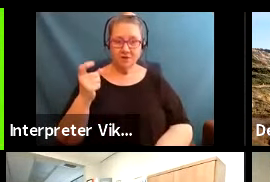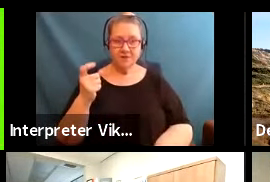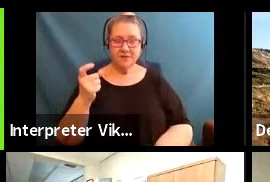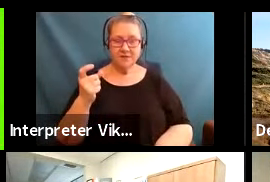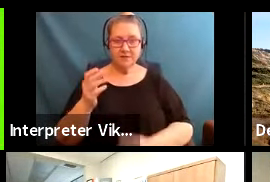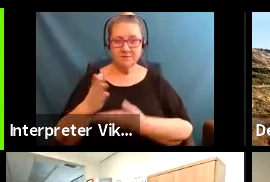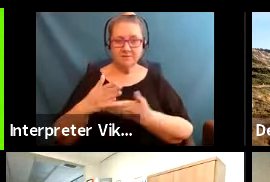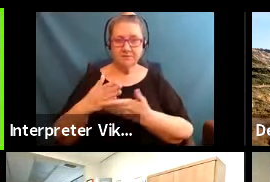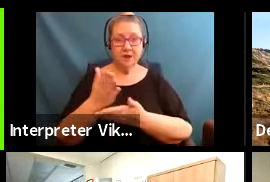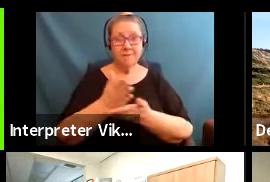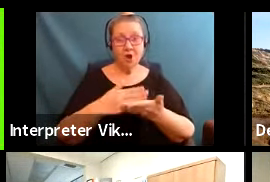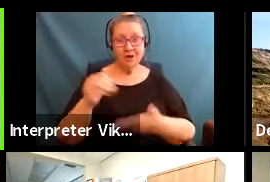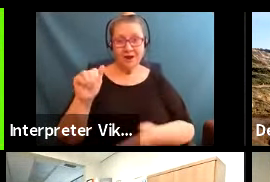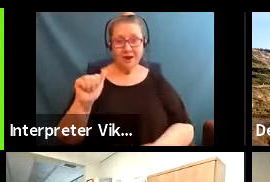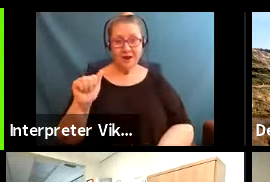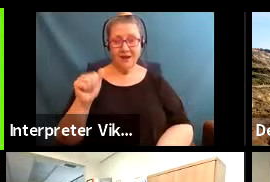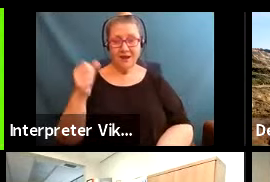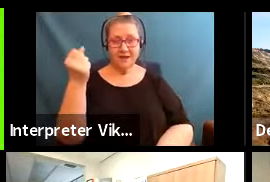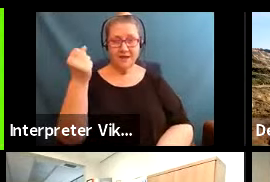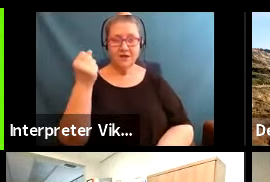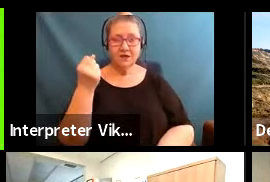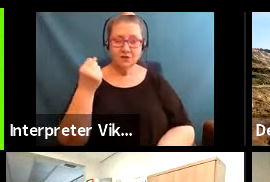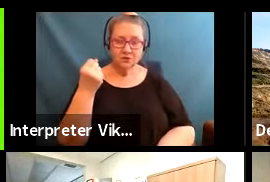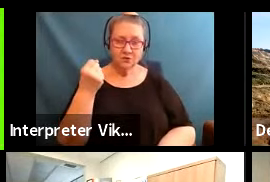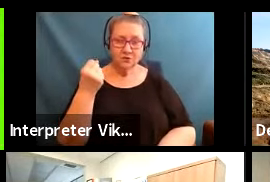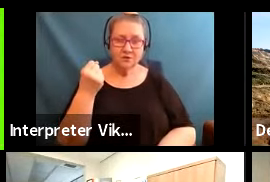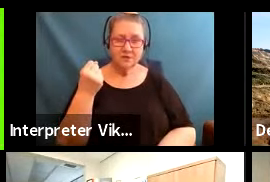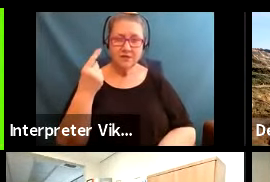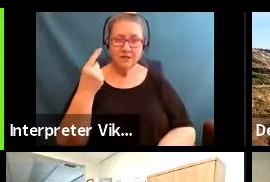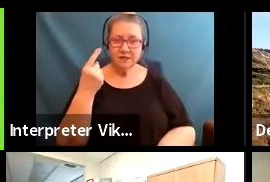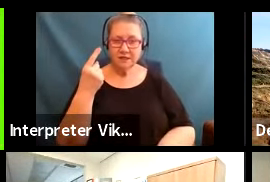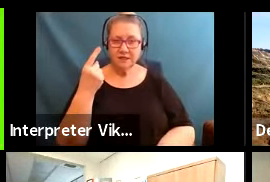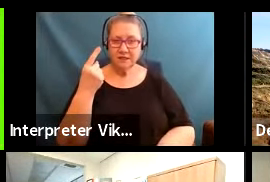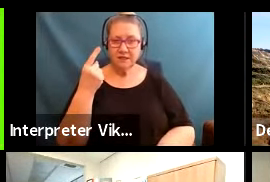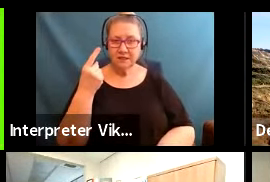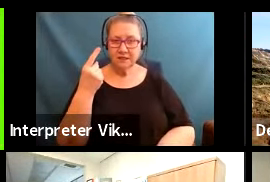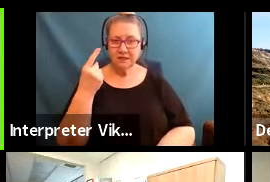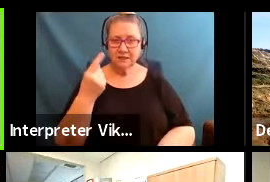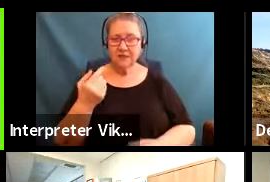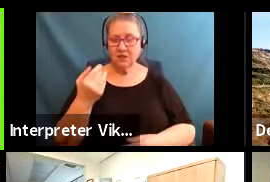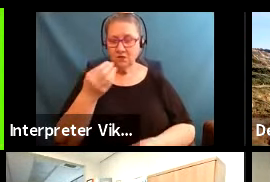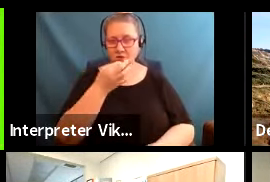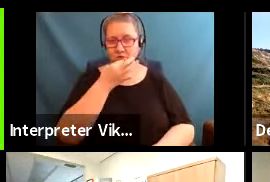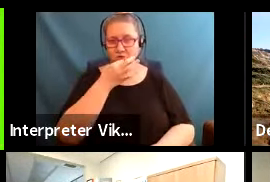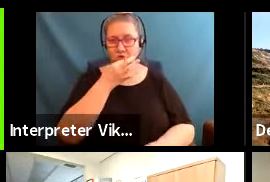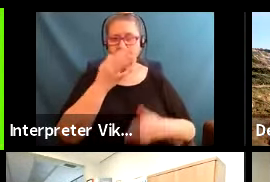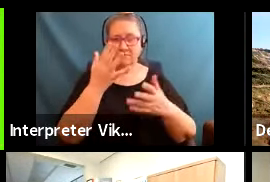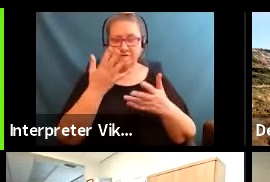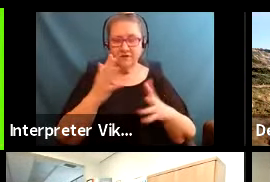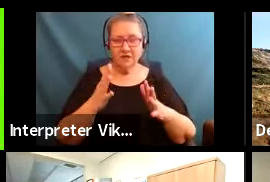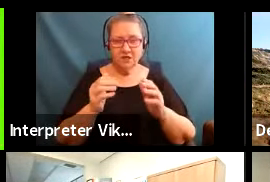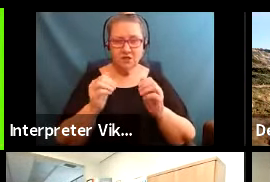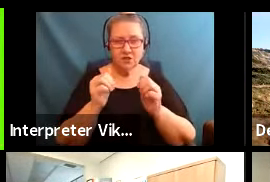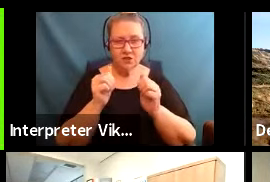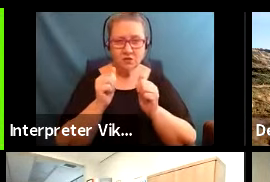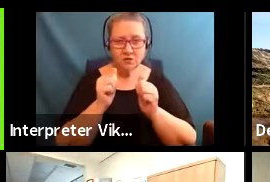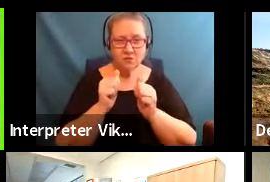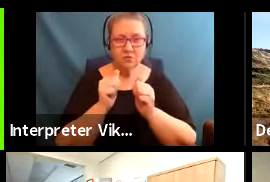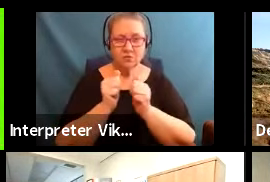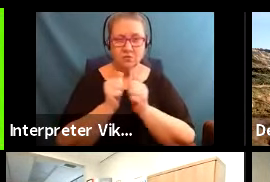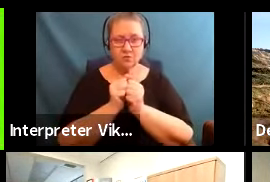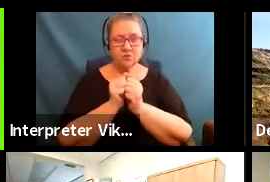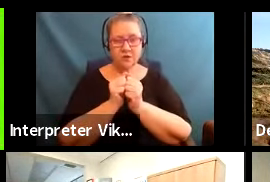Part A, our understanding of how that's going is that they will be done with the skilled nursing facilities very